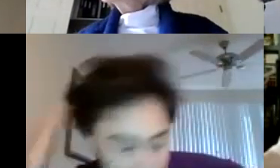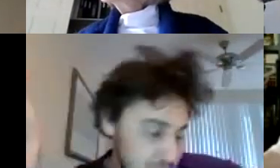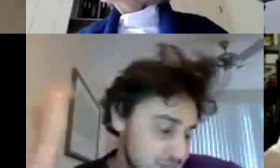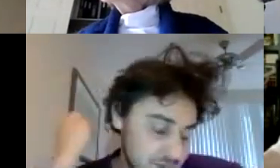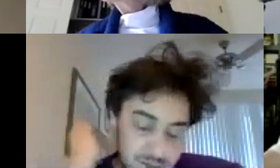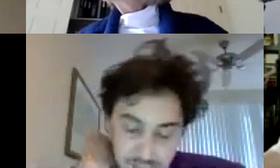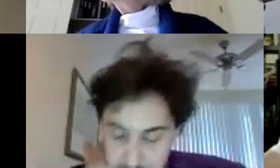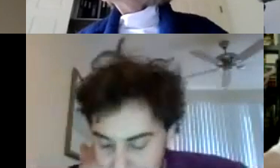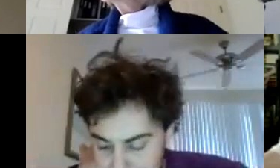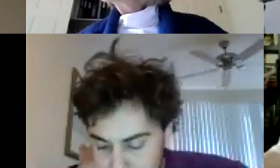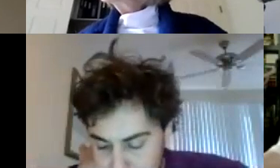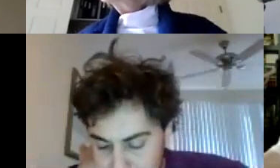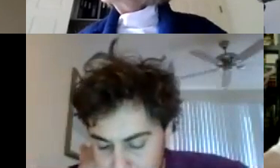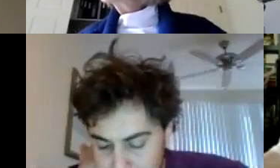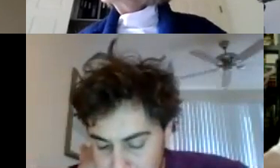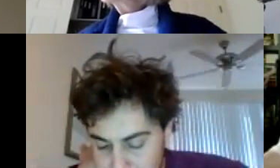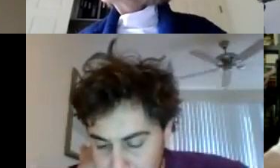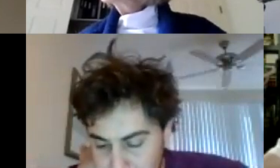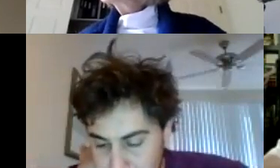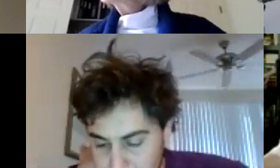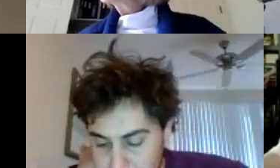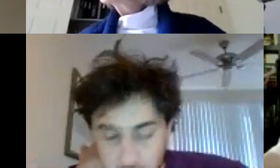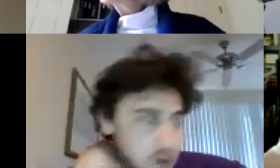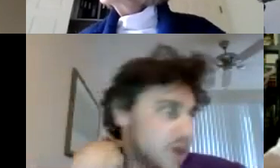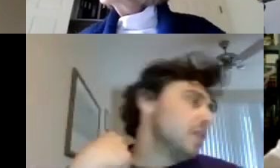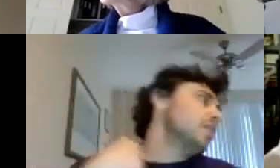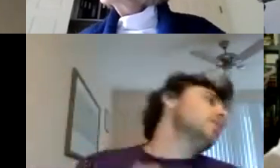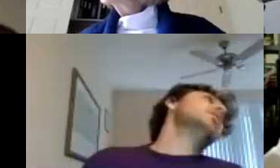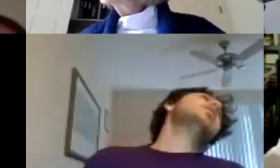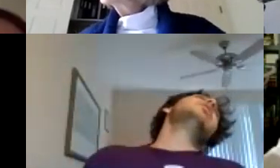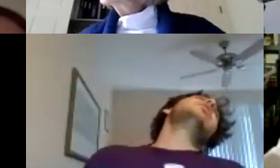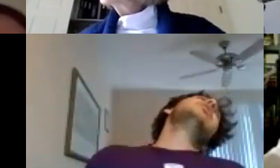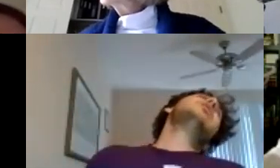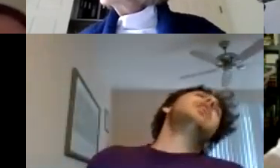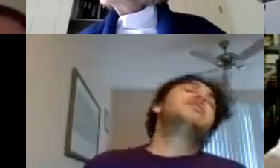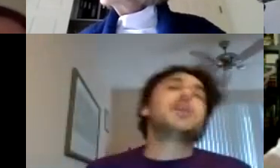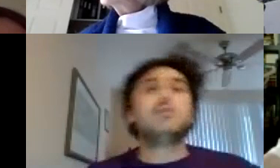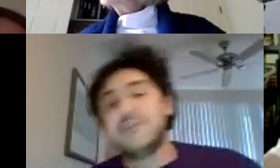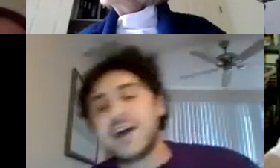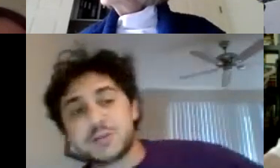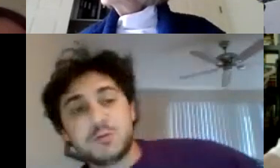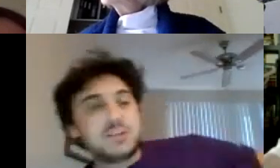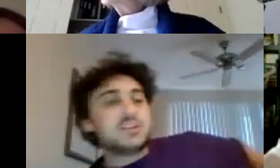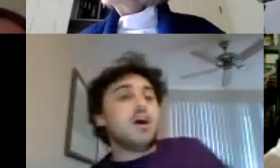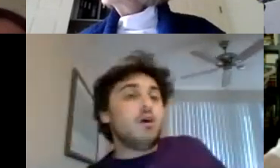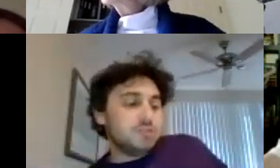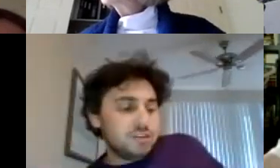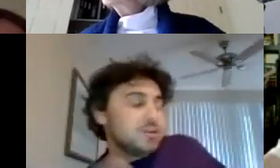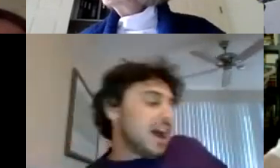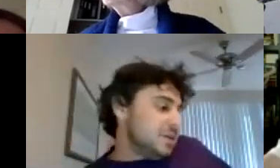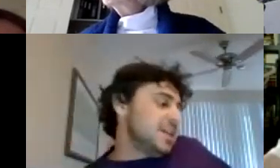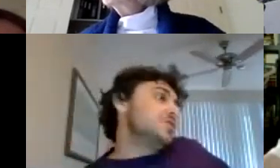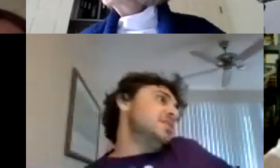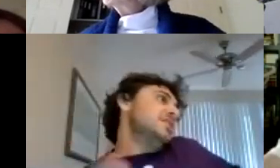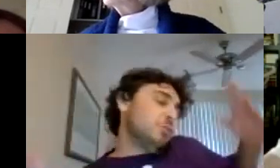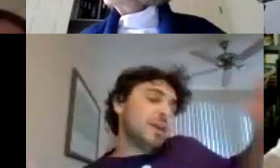That really concerns me, since my son on life support with nurses that aren't getting vaccinated are getting vaccinated. So I